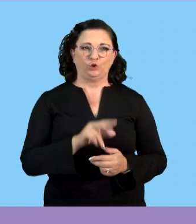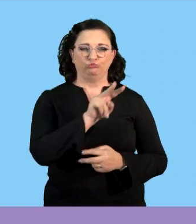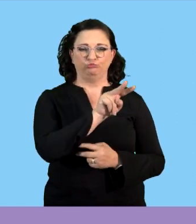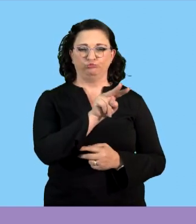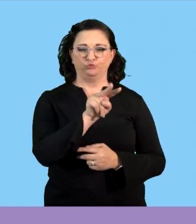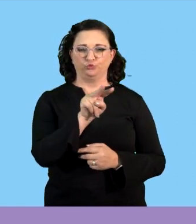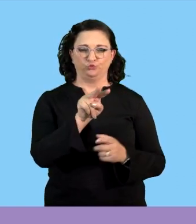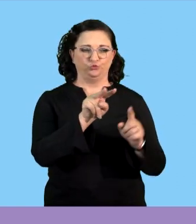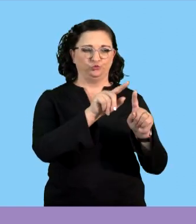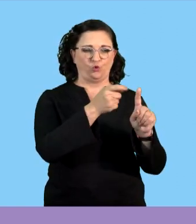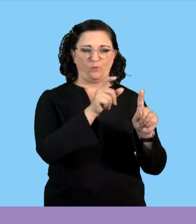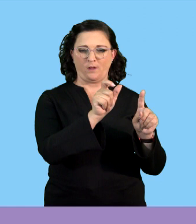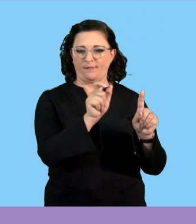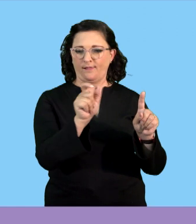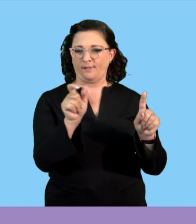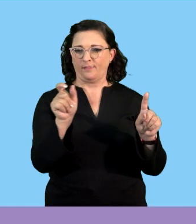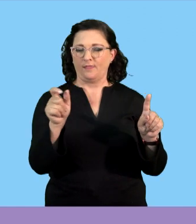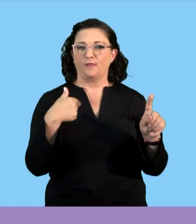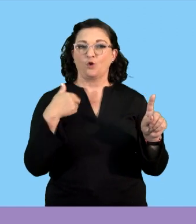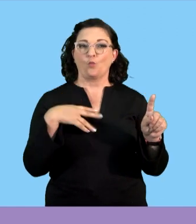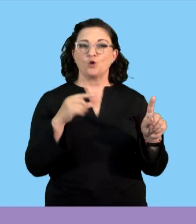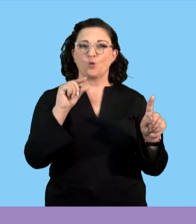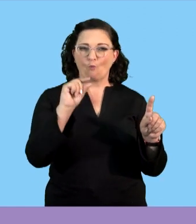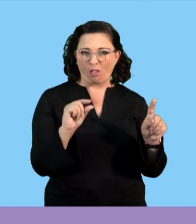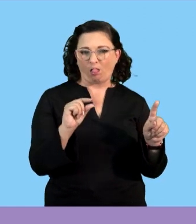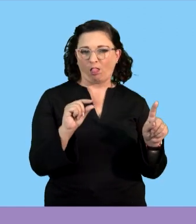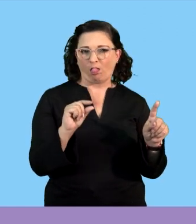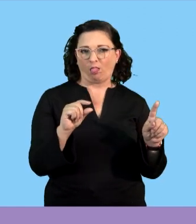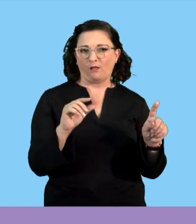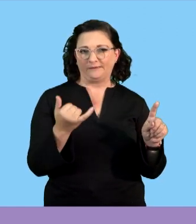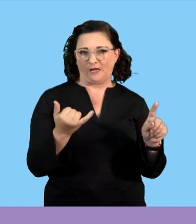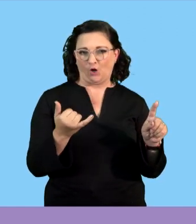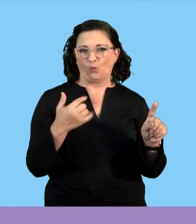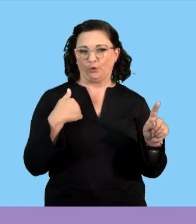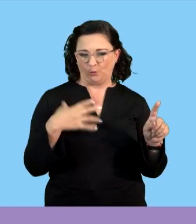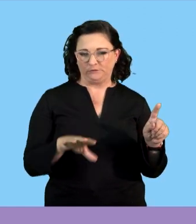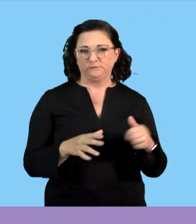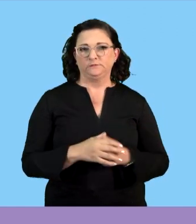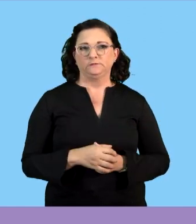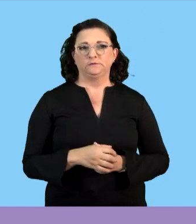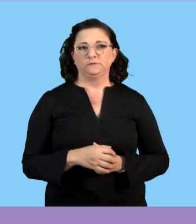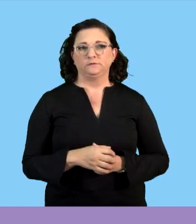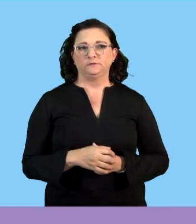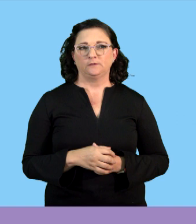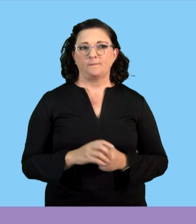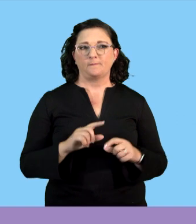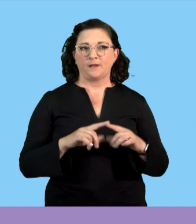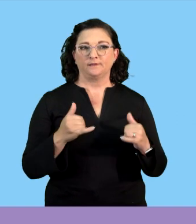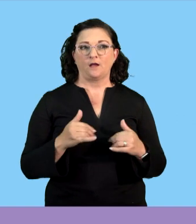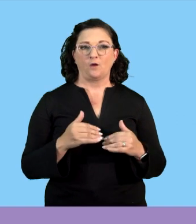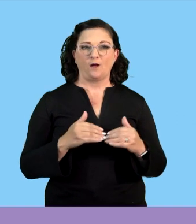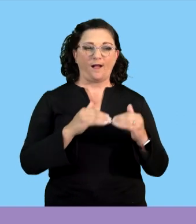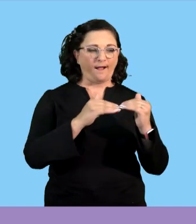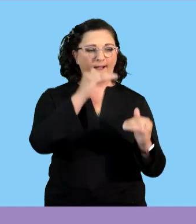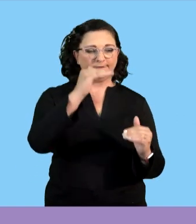If we're looking at decimals, we want the smallest decimal value there. But we are looking